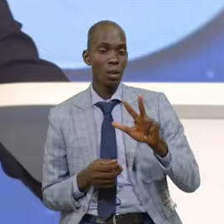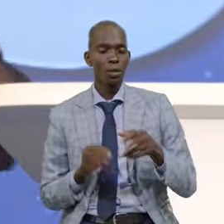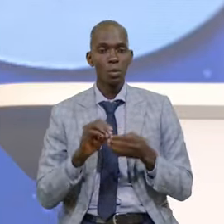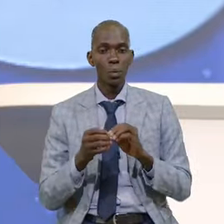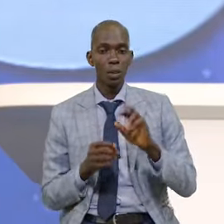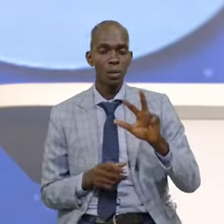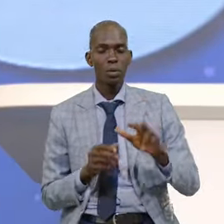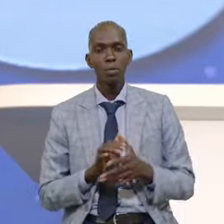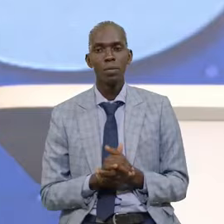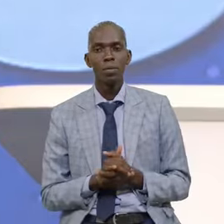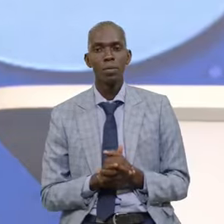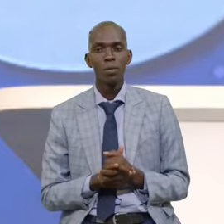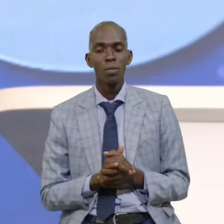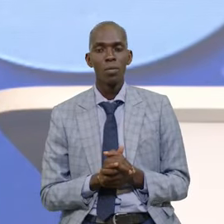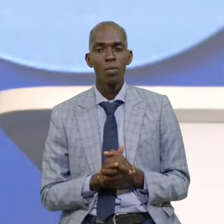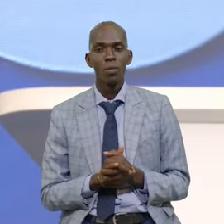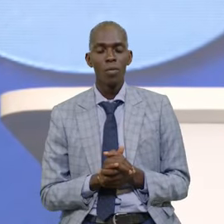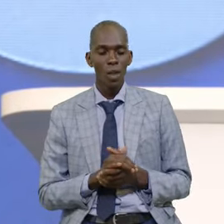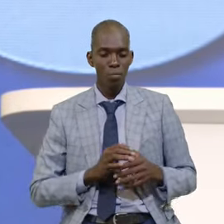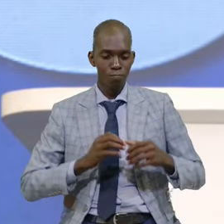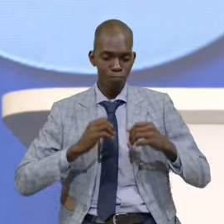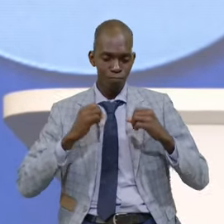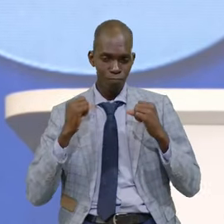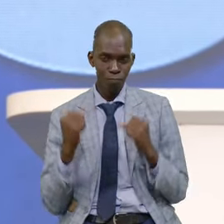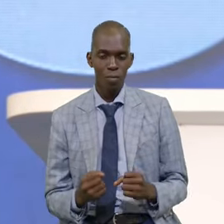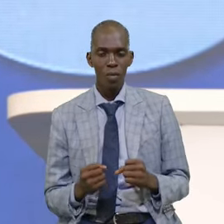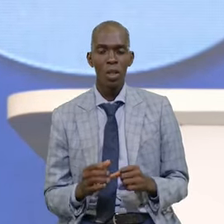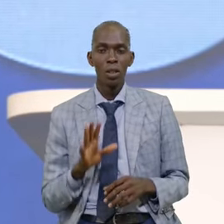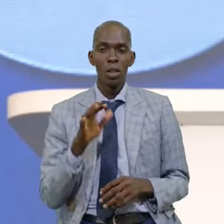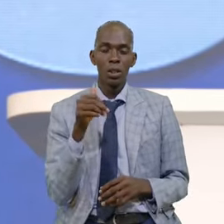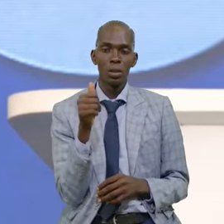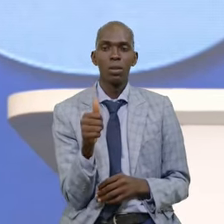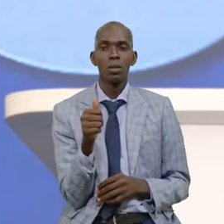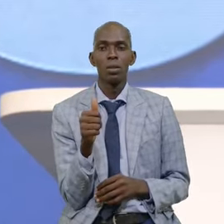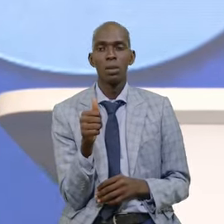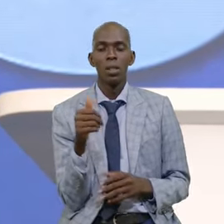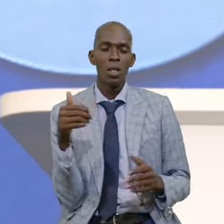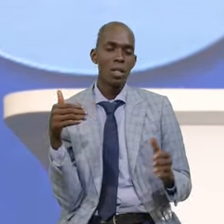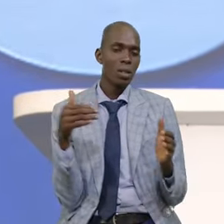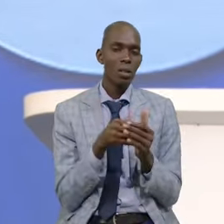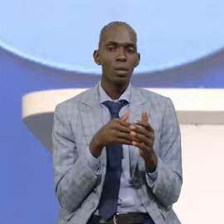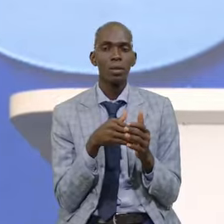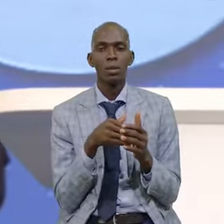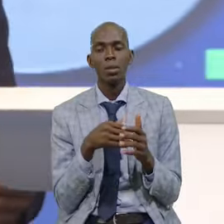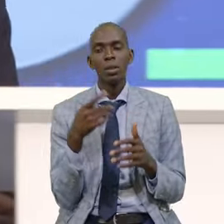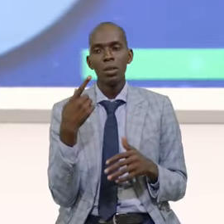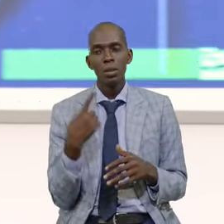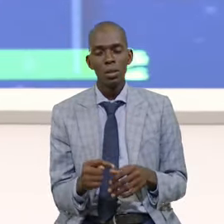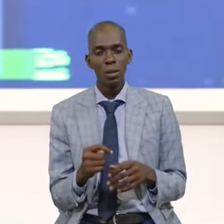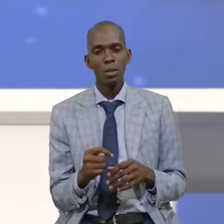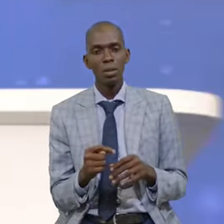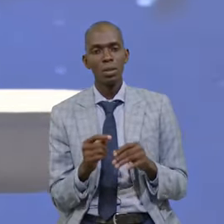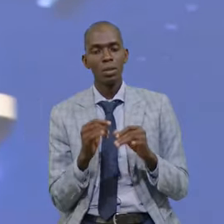here, I'm talking of strengthening yourself against the